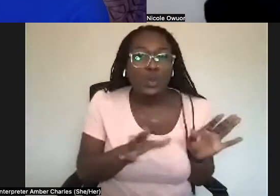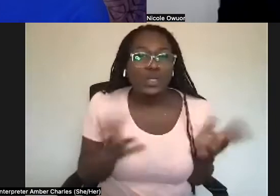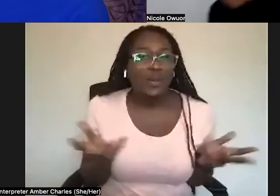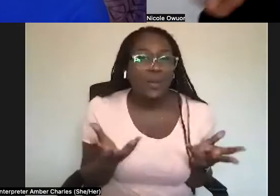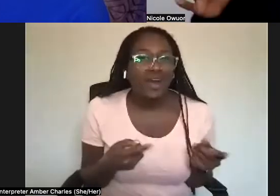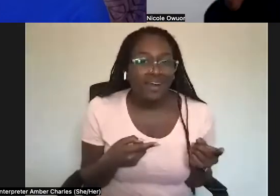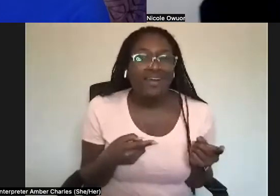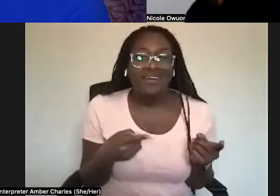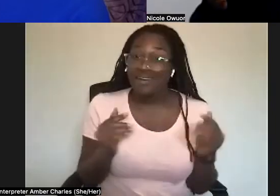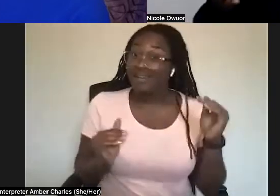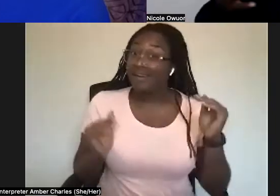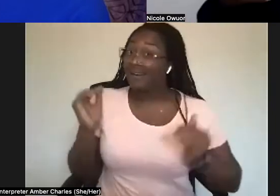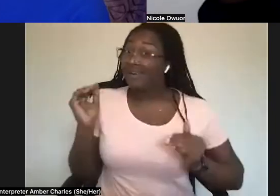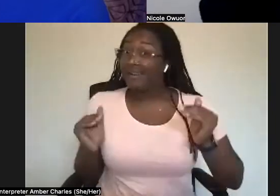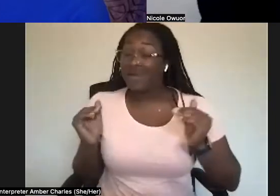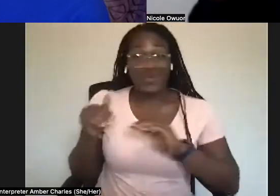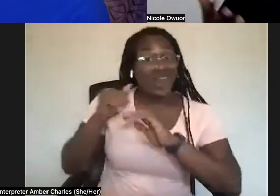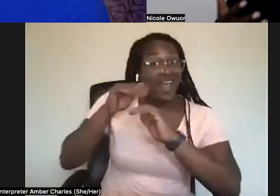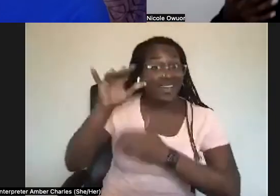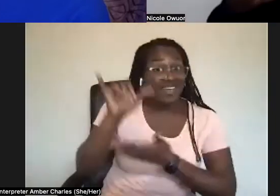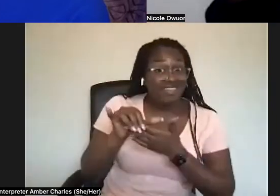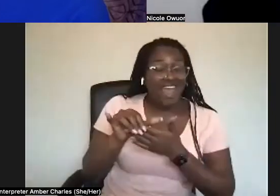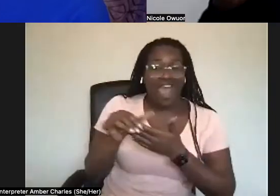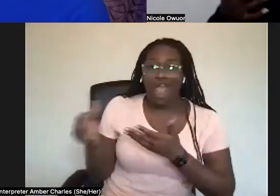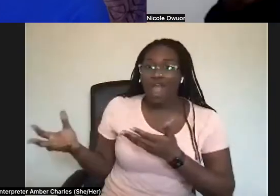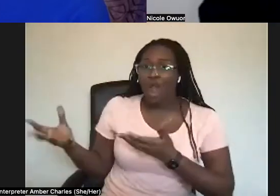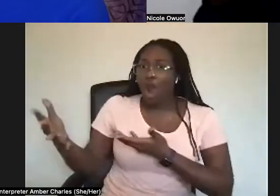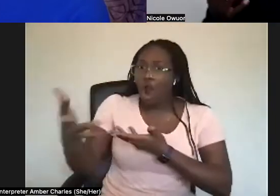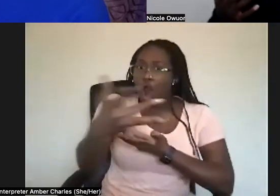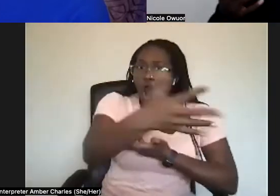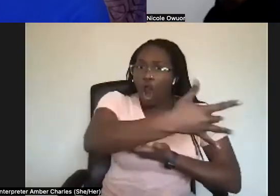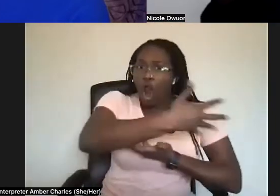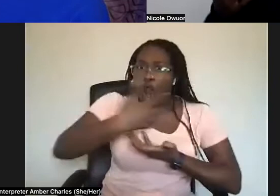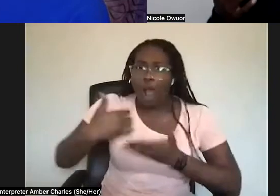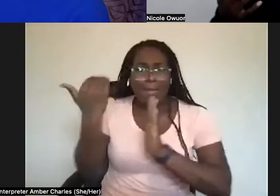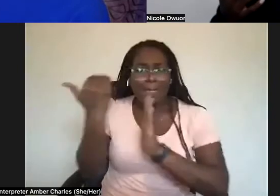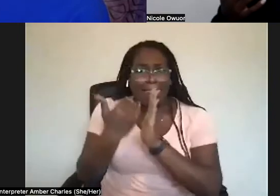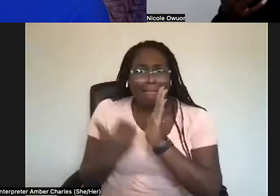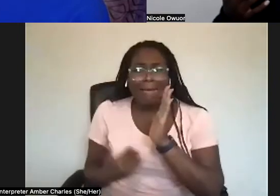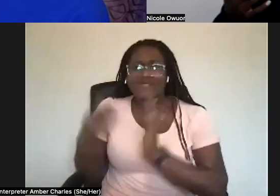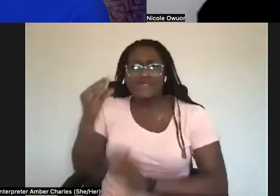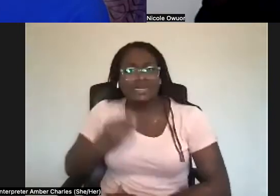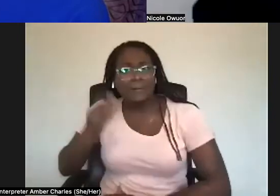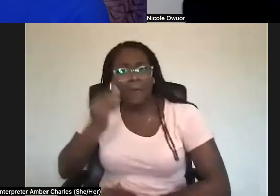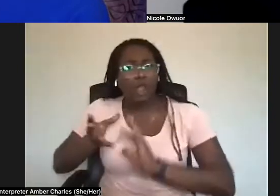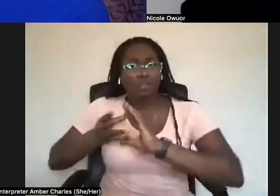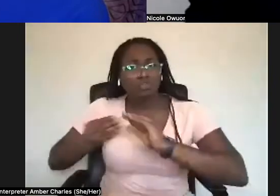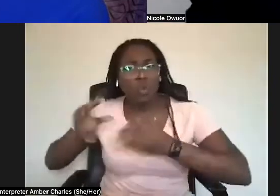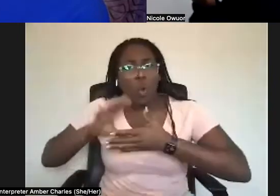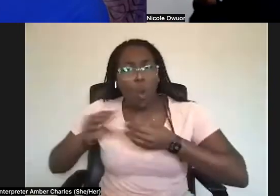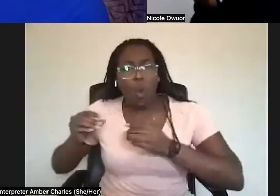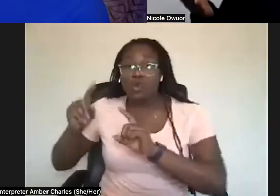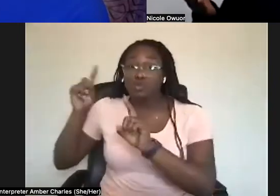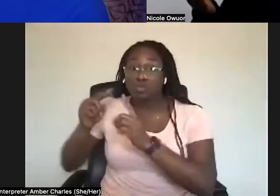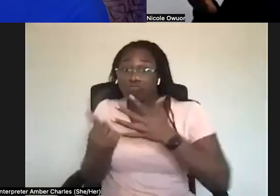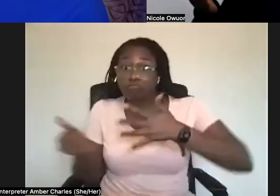And when I sent this compiled list of experiences and stories to leadership